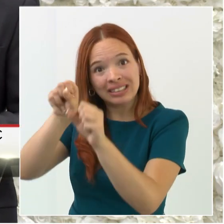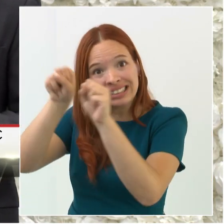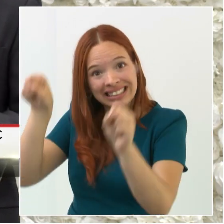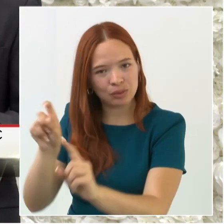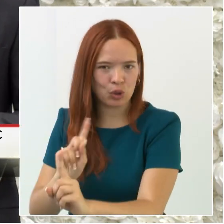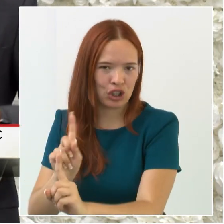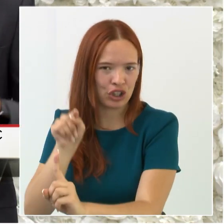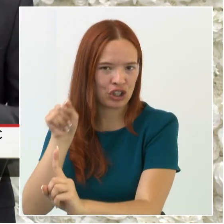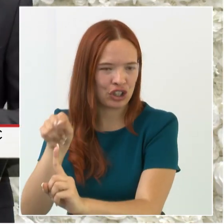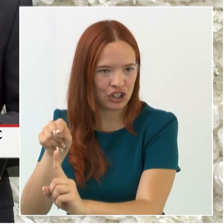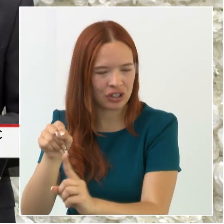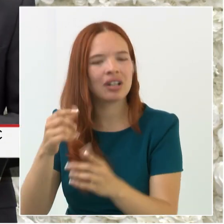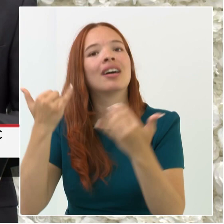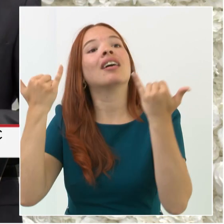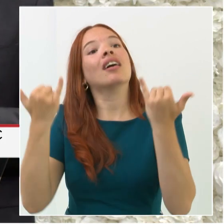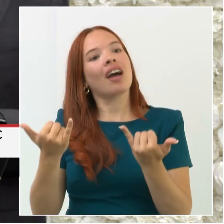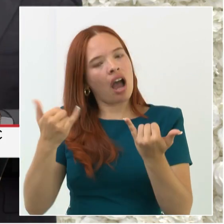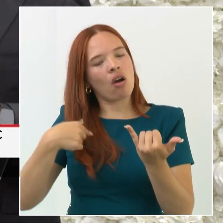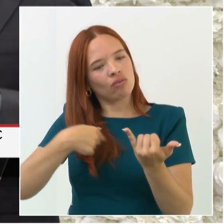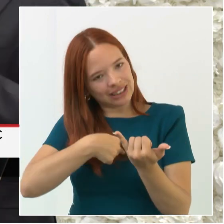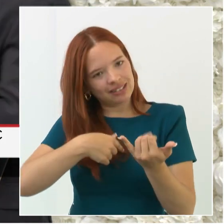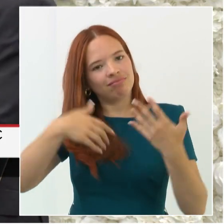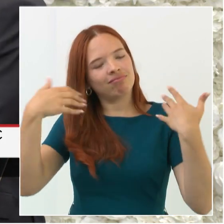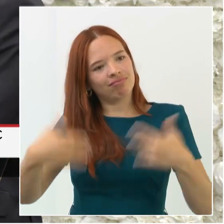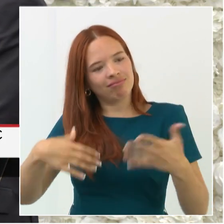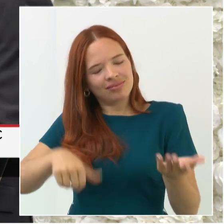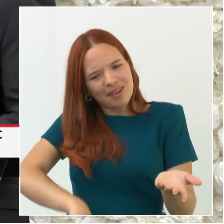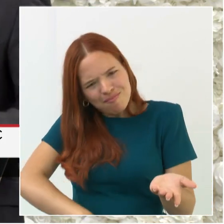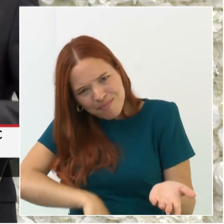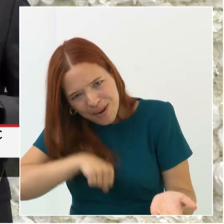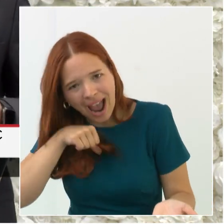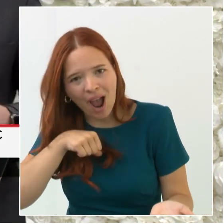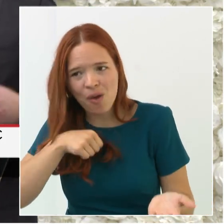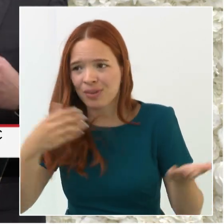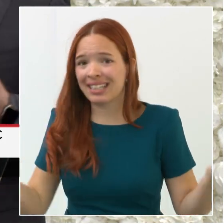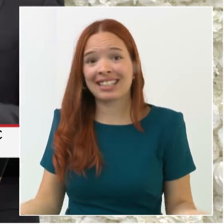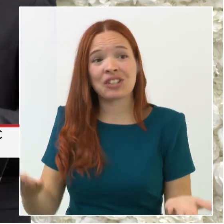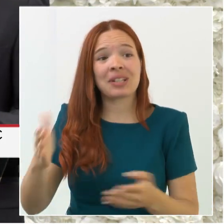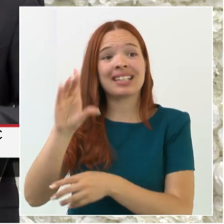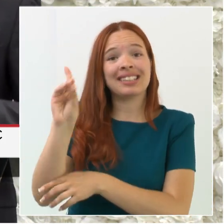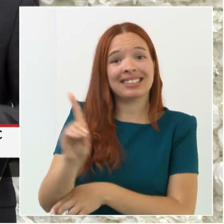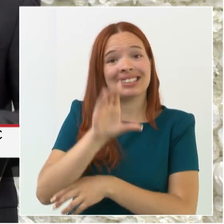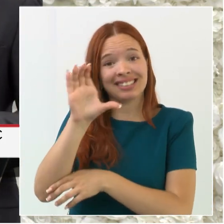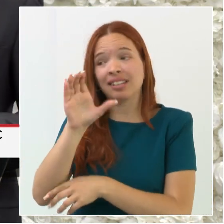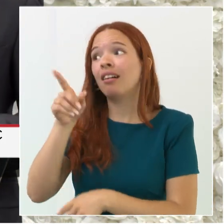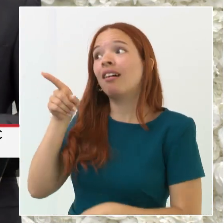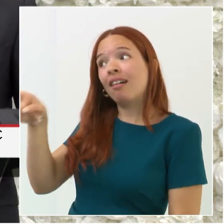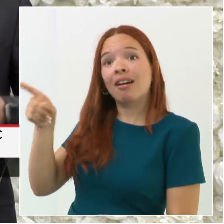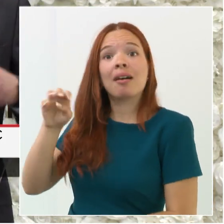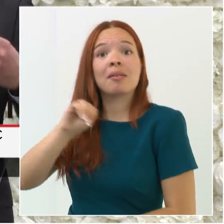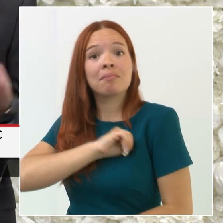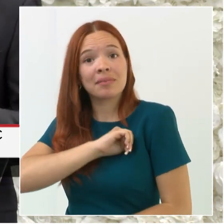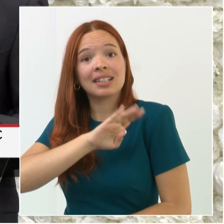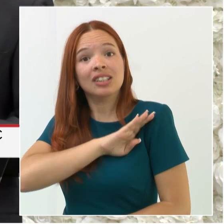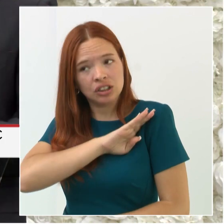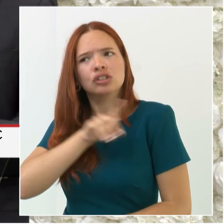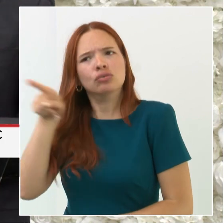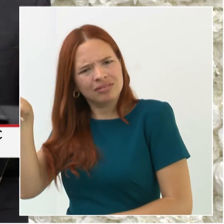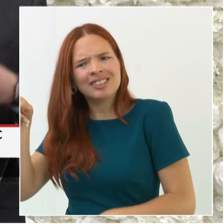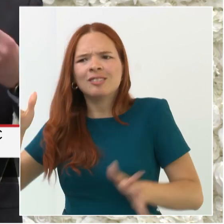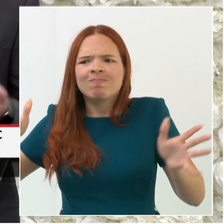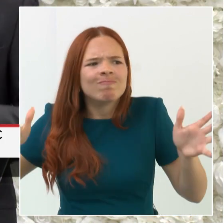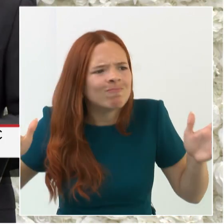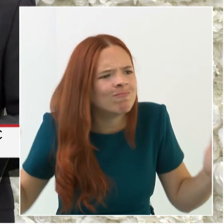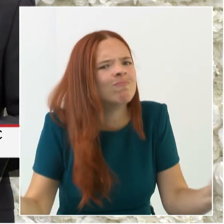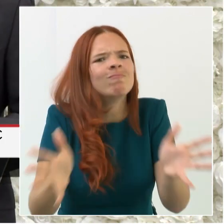Washington, D.C. because the efforts that Mayor Bowser and the district government has put in place with the Clean Energy Act and